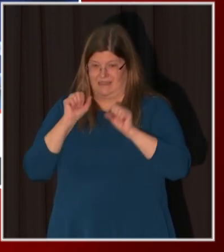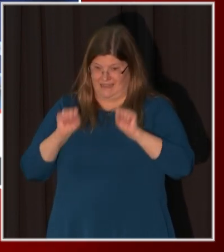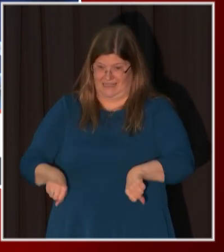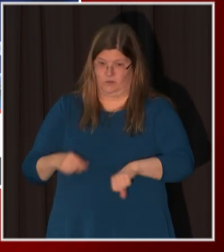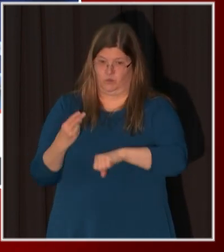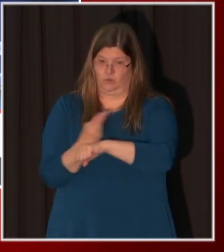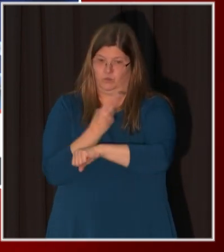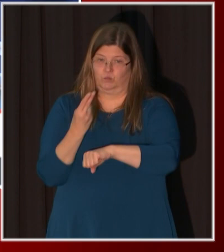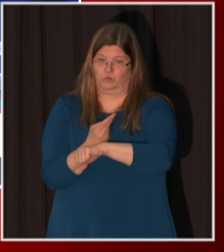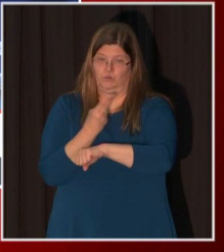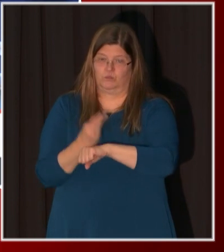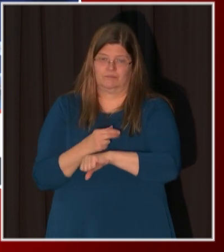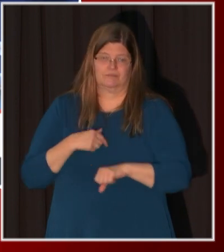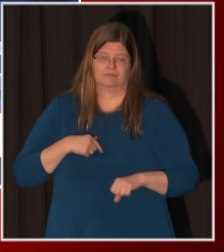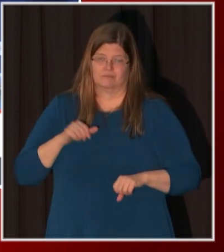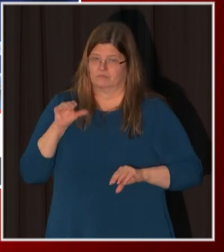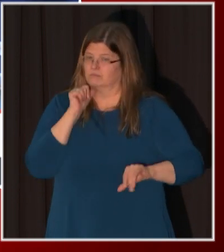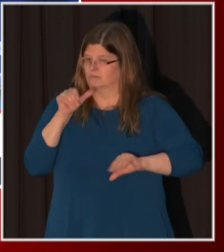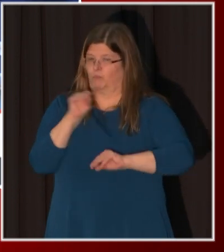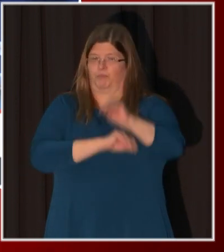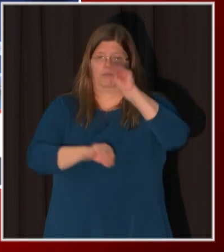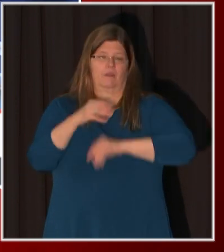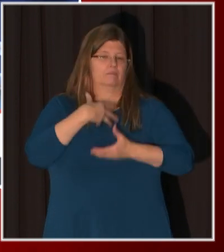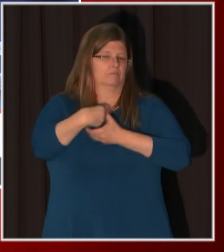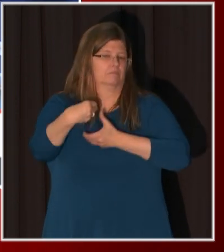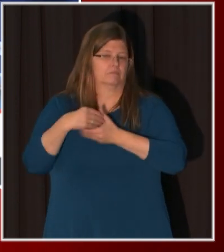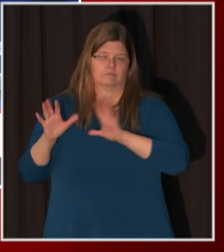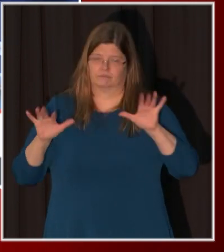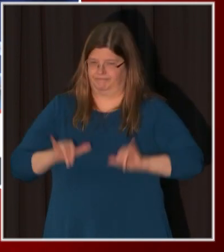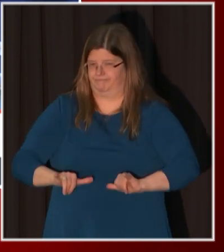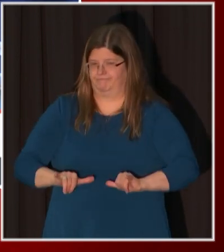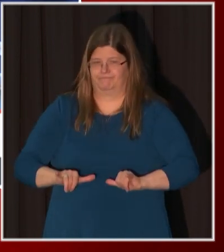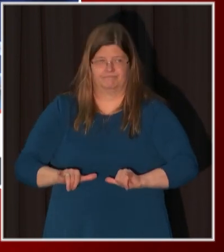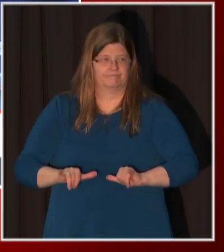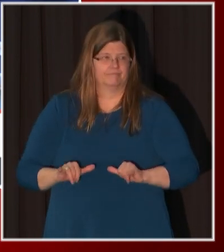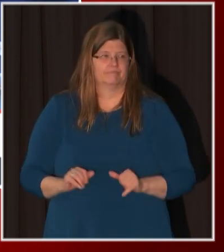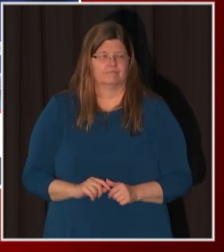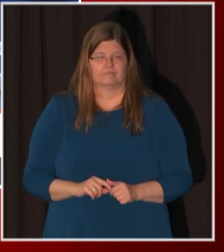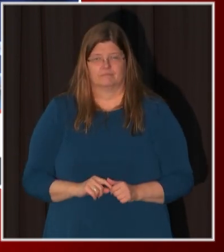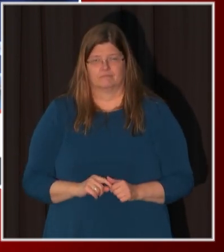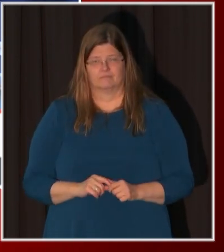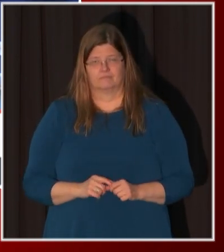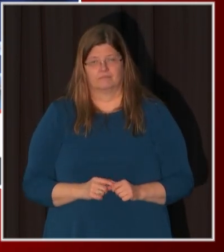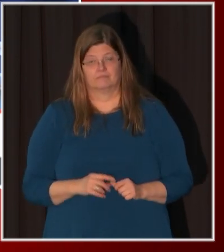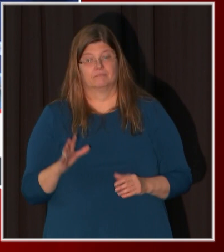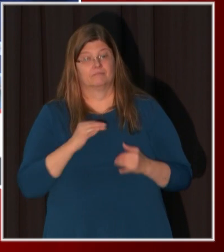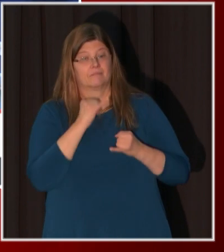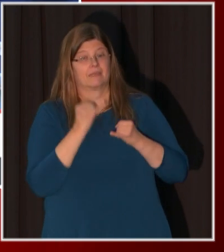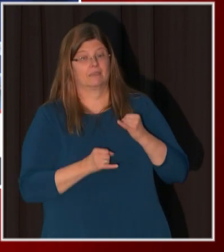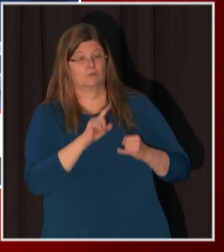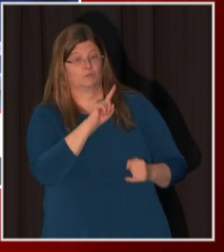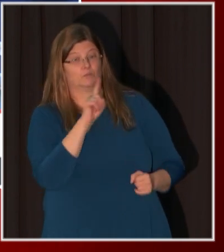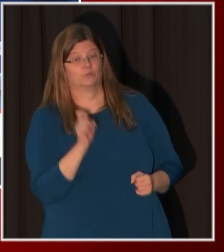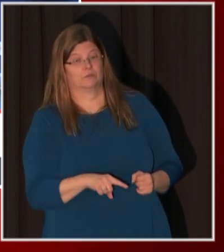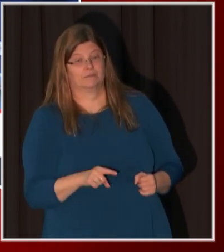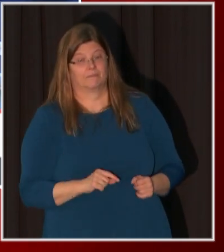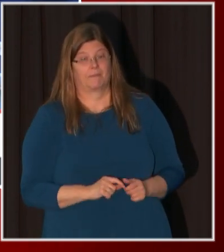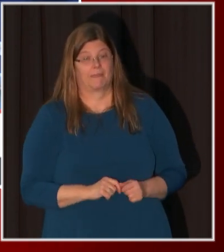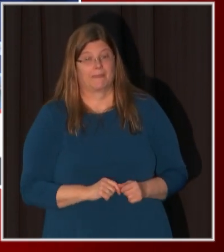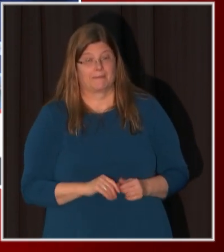We have not moved any ventilators out of the district. I appreciate that. And then Correct. My last question for you, Dr. Nesbitt, is that